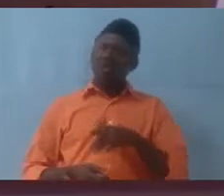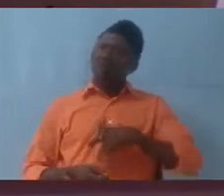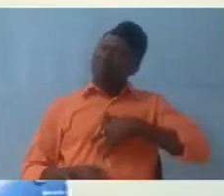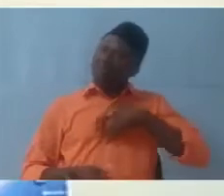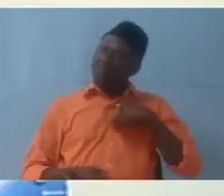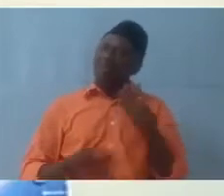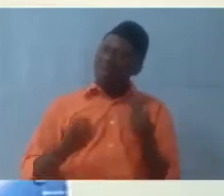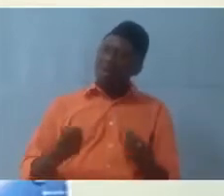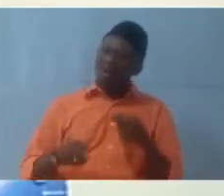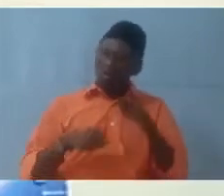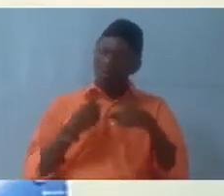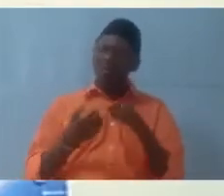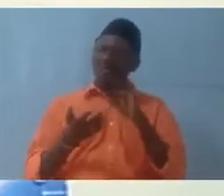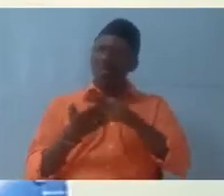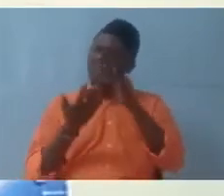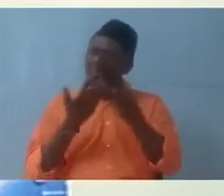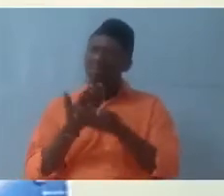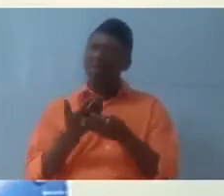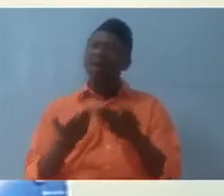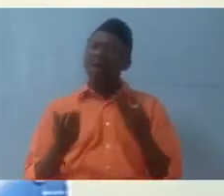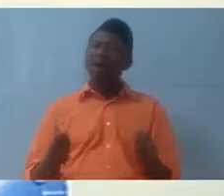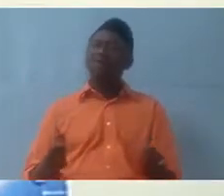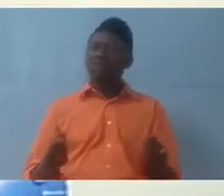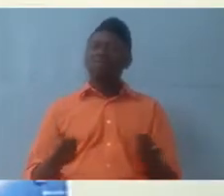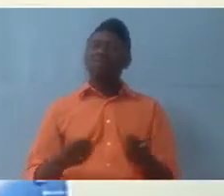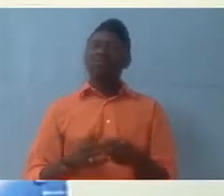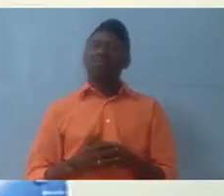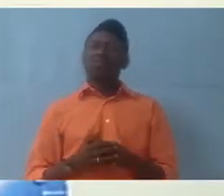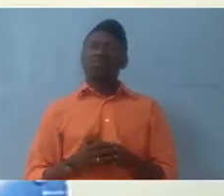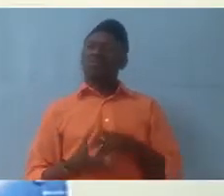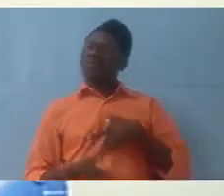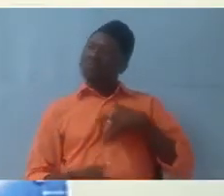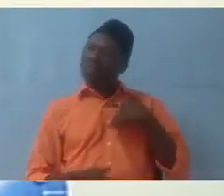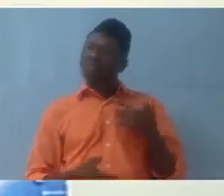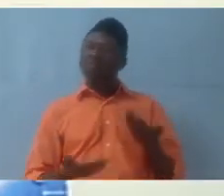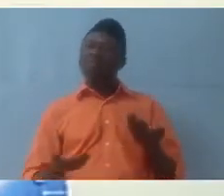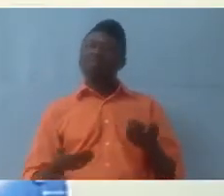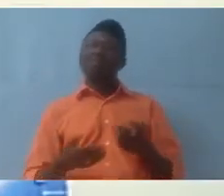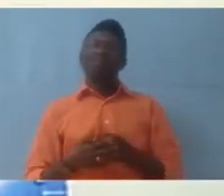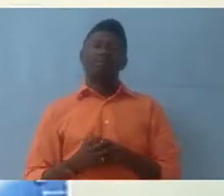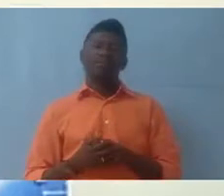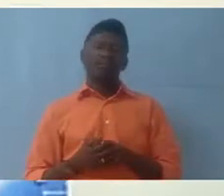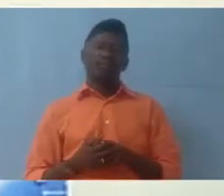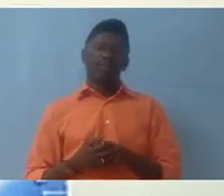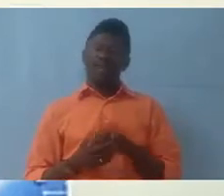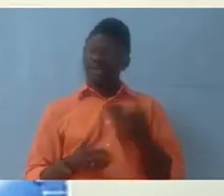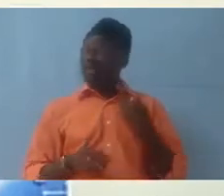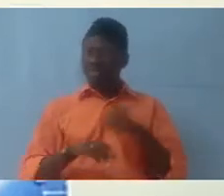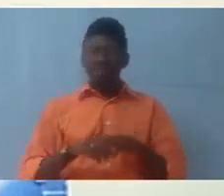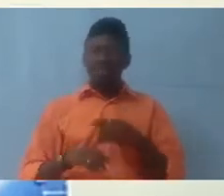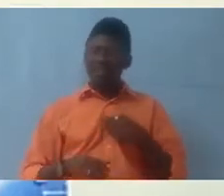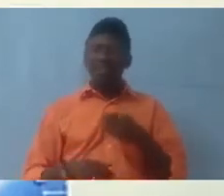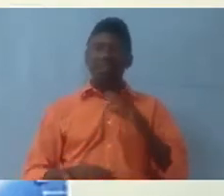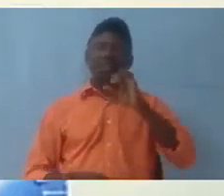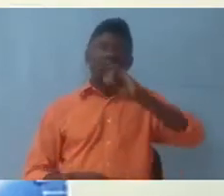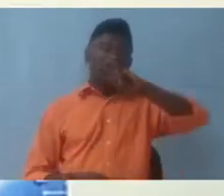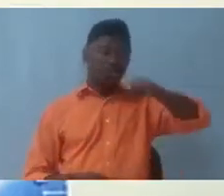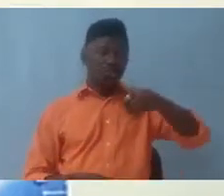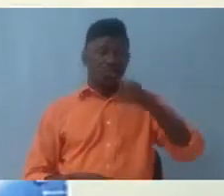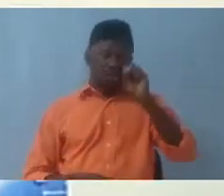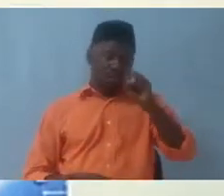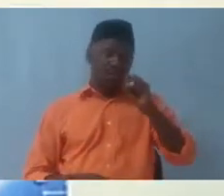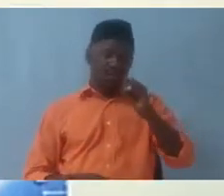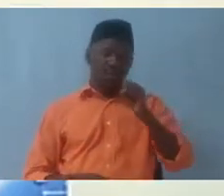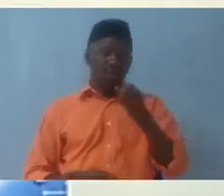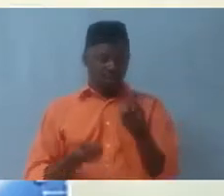nak lo yegoon? Even though the JS at the time gave me his own reason as to why I was transferred. Naam